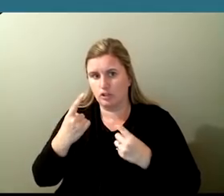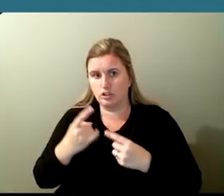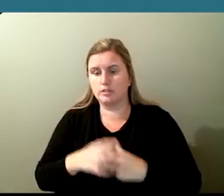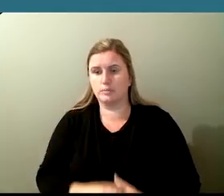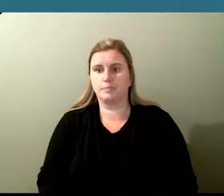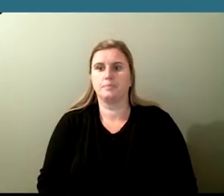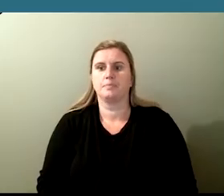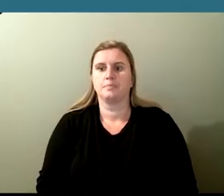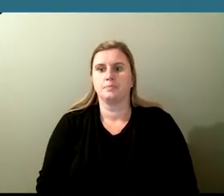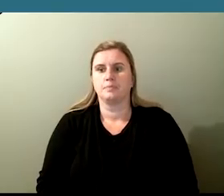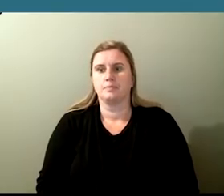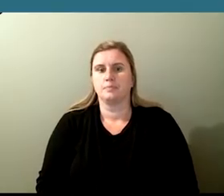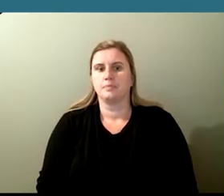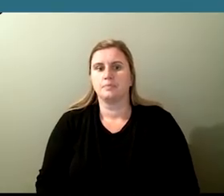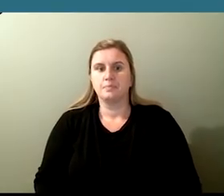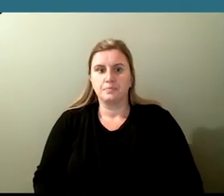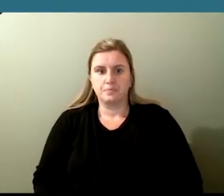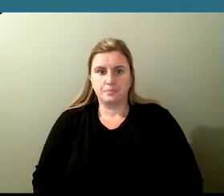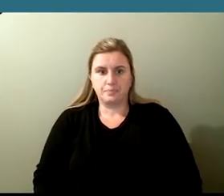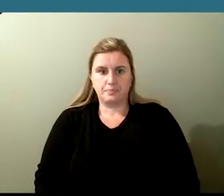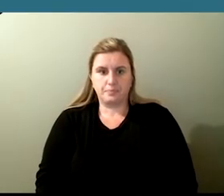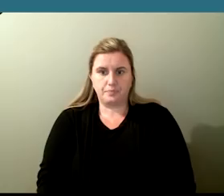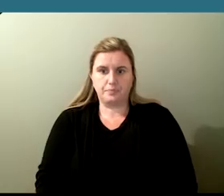considerations of the topic or for the topic.